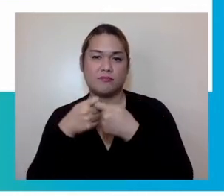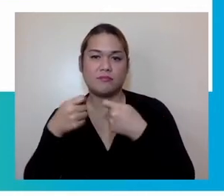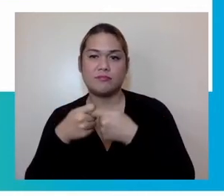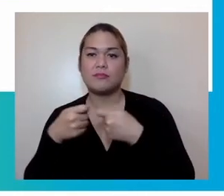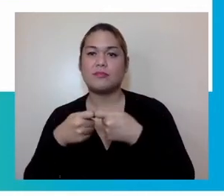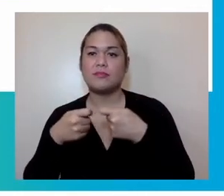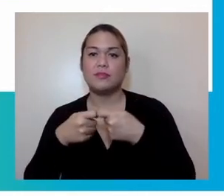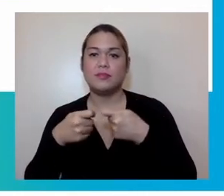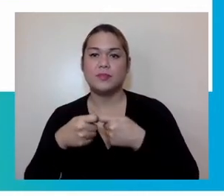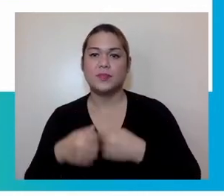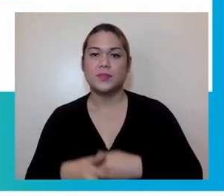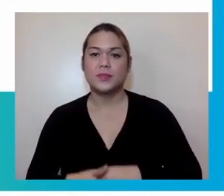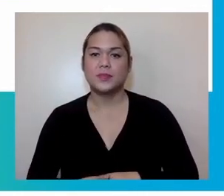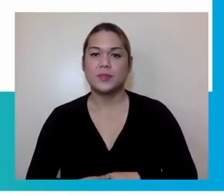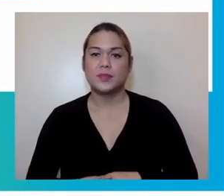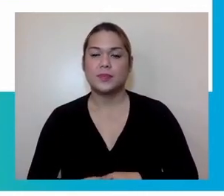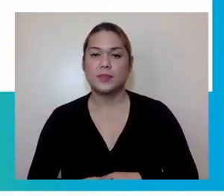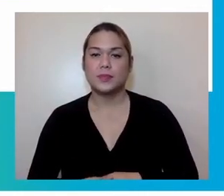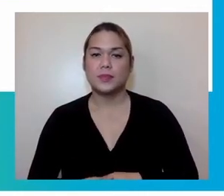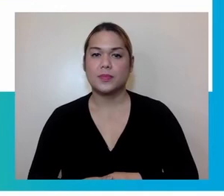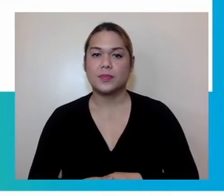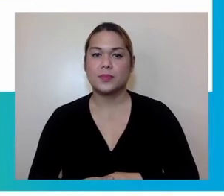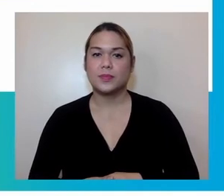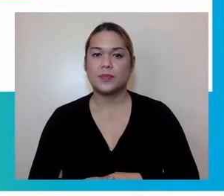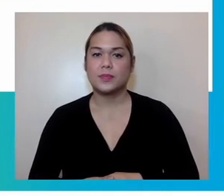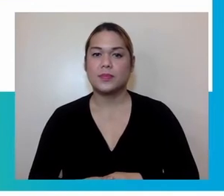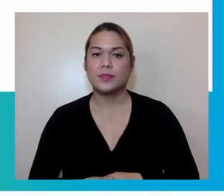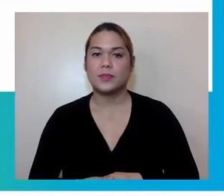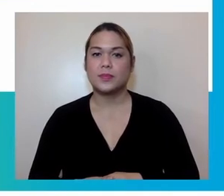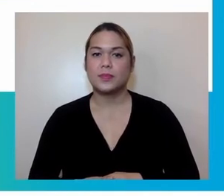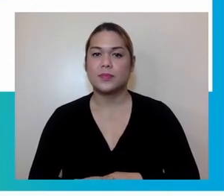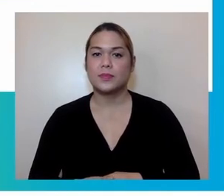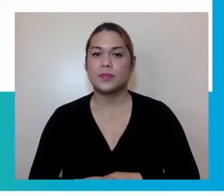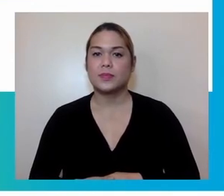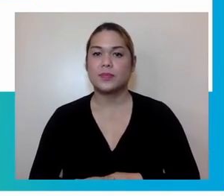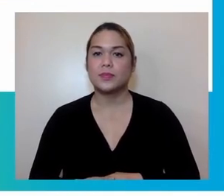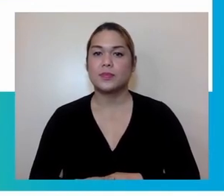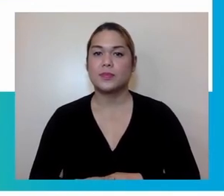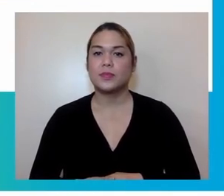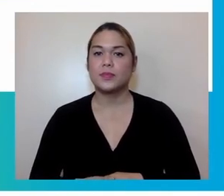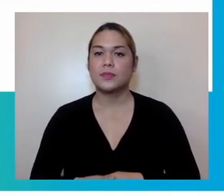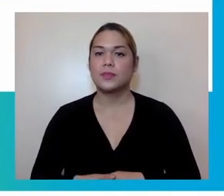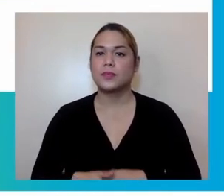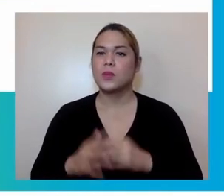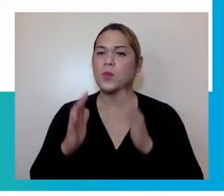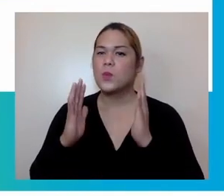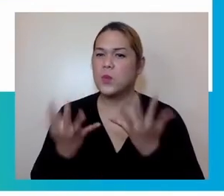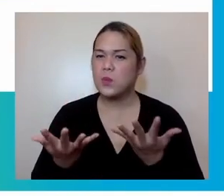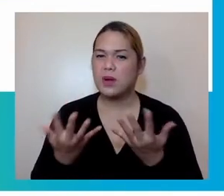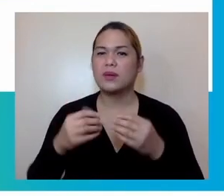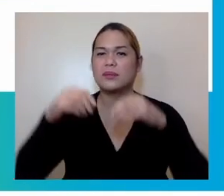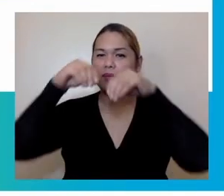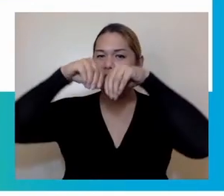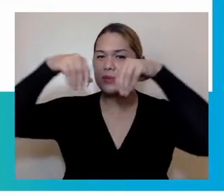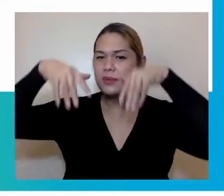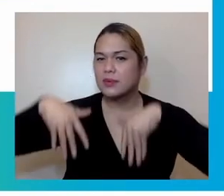dependent. The kind of infrastructure you build now, you will be trapped with over the next 30, 40